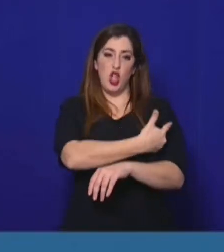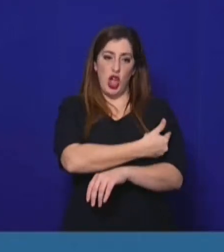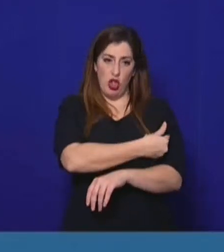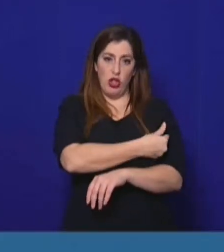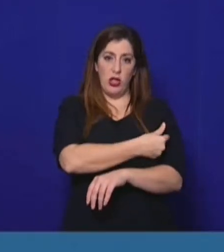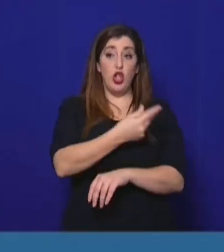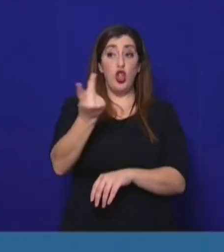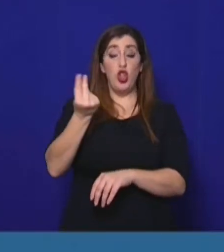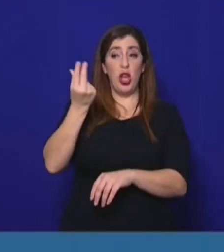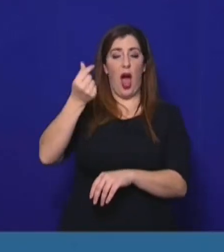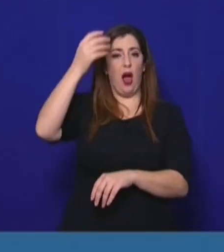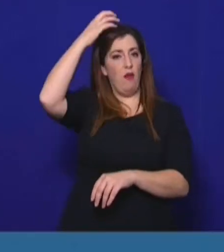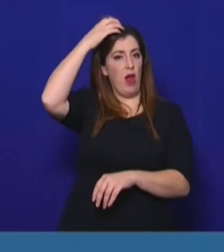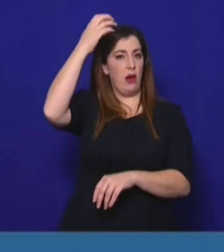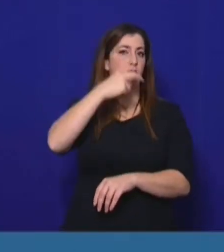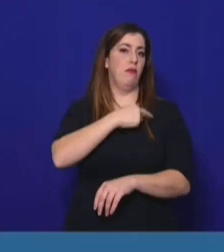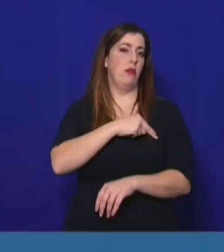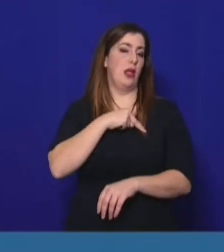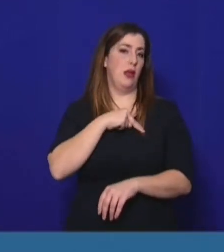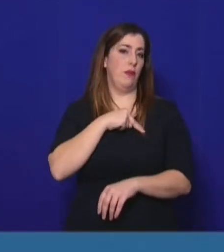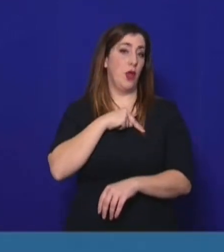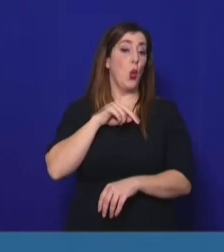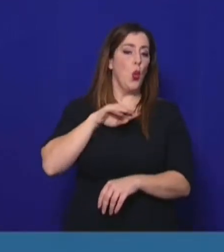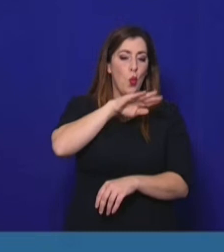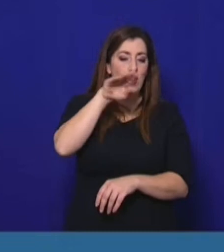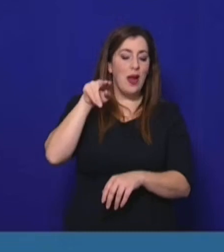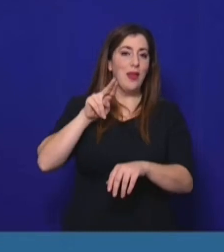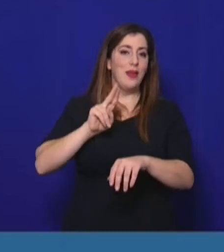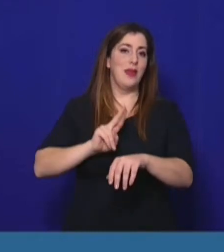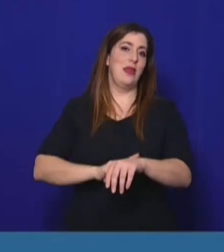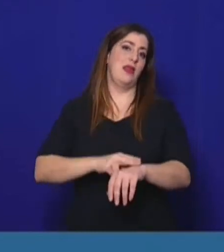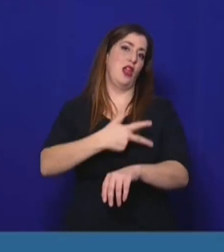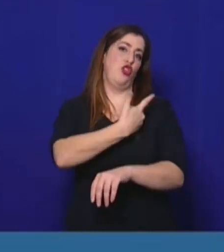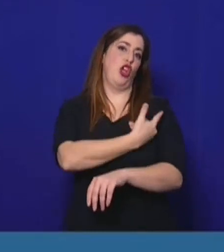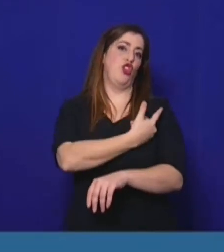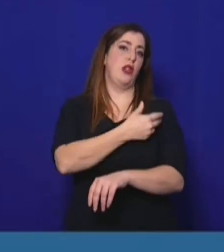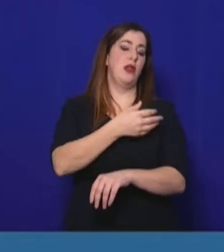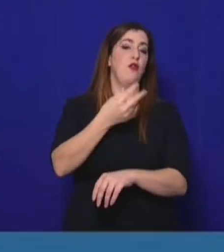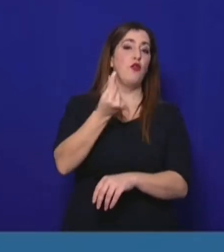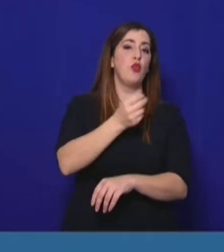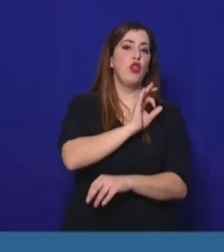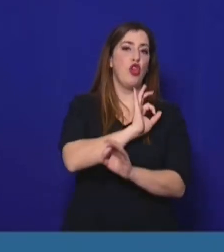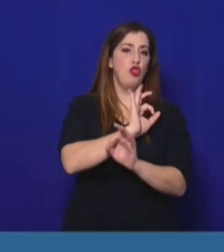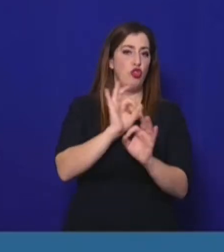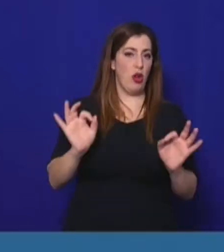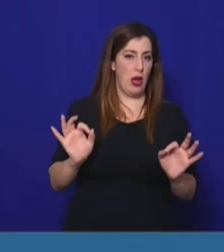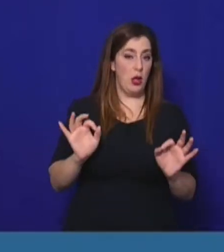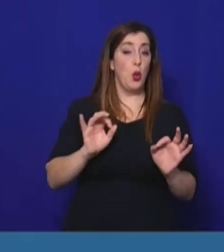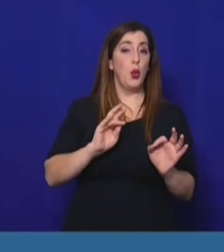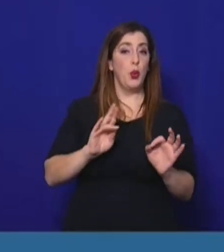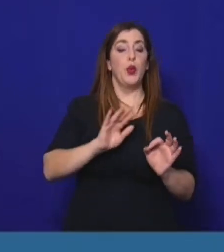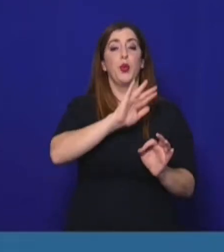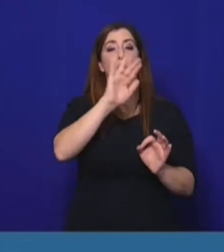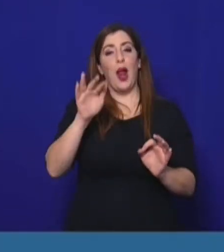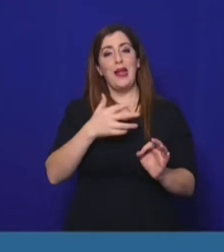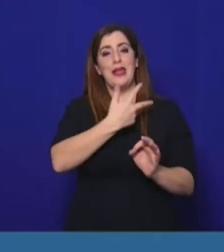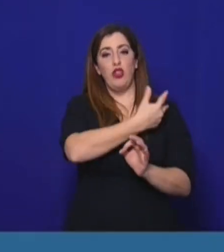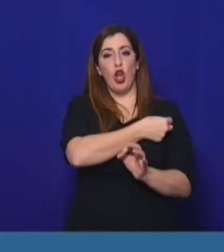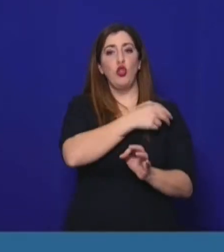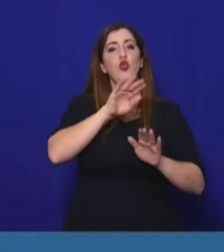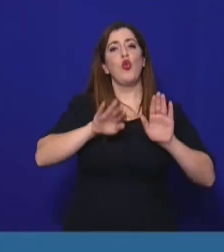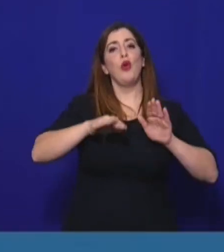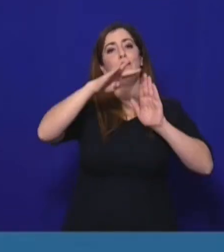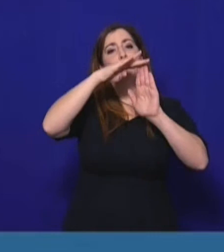din il-vaccine b'xejn u kulħadd ħajkun imlaqqam propju skont il-prioritajiet tal-gruppi ta' meta aħna nkunu